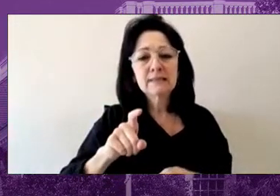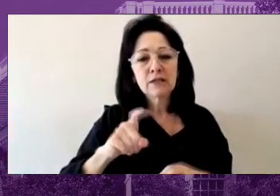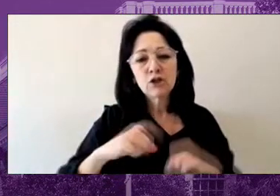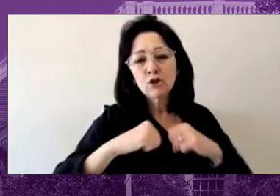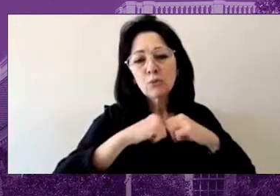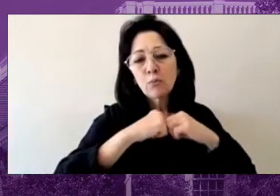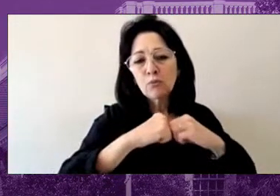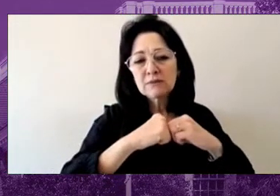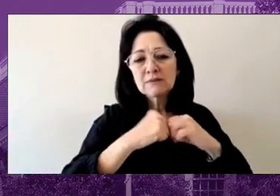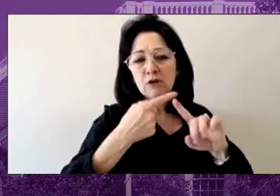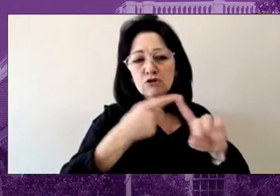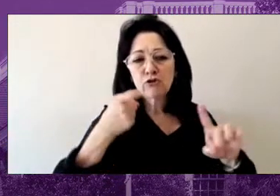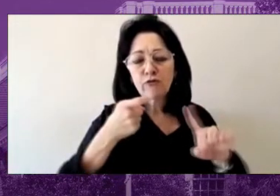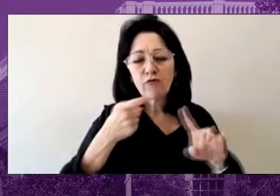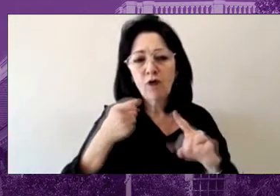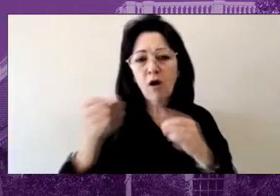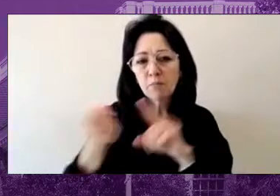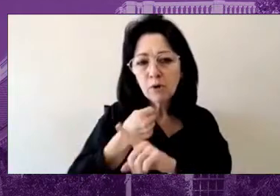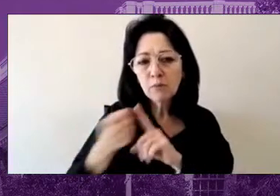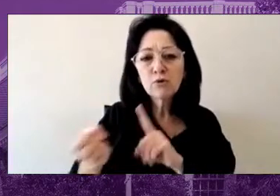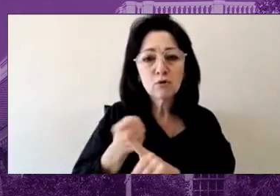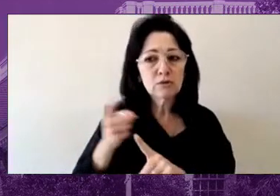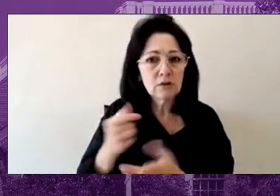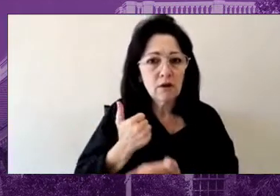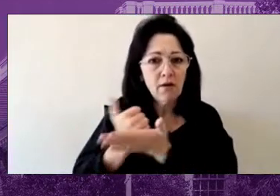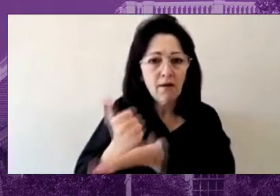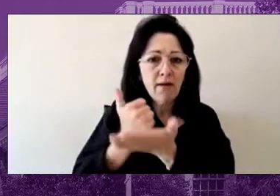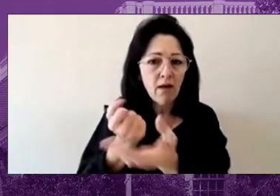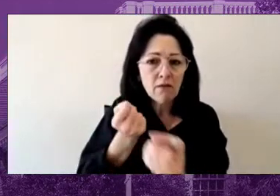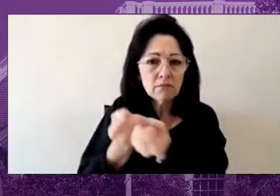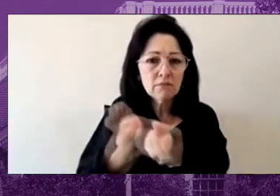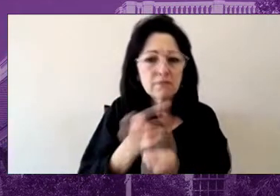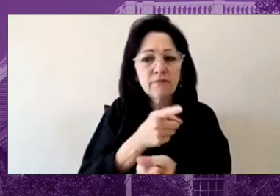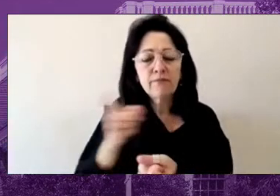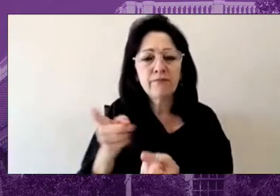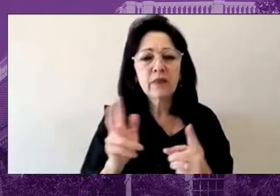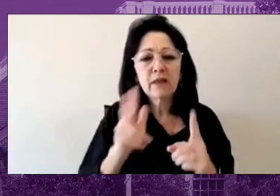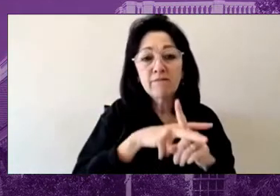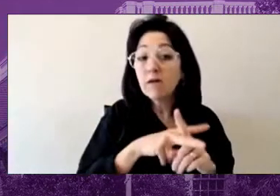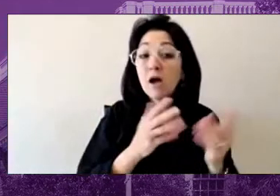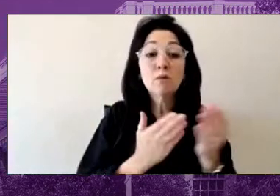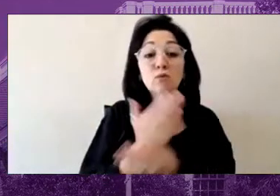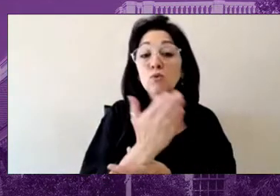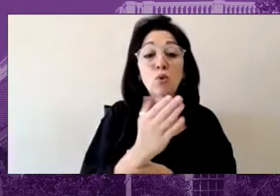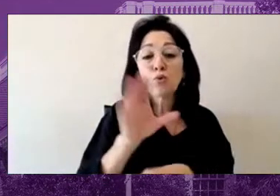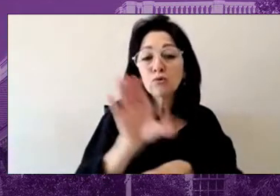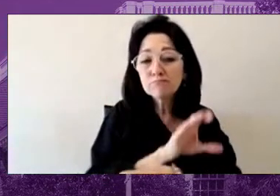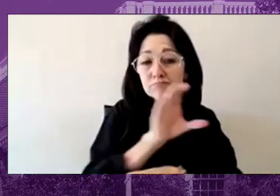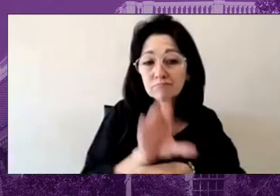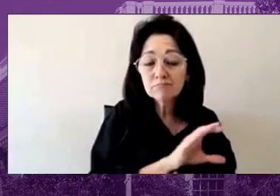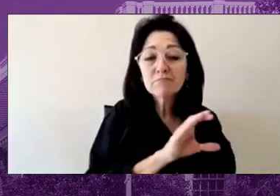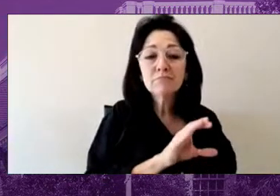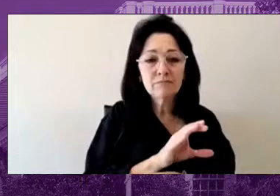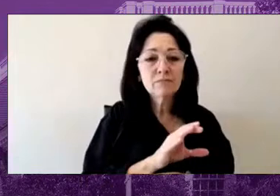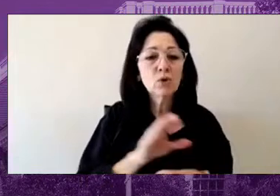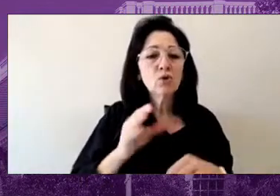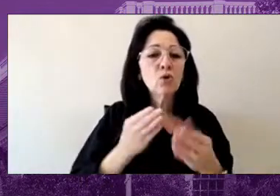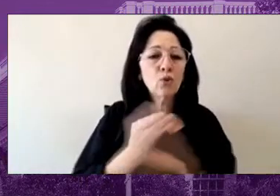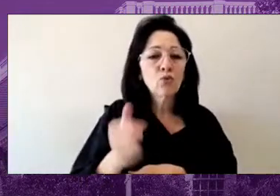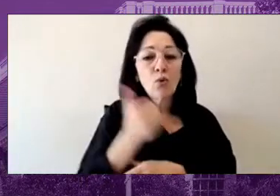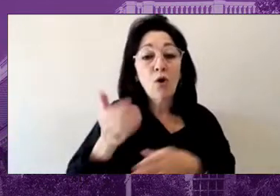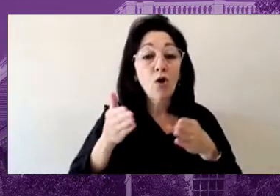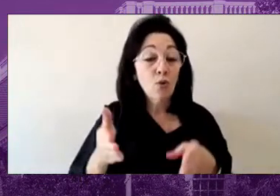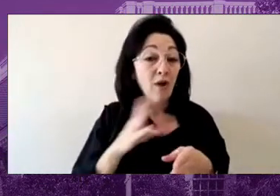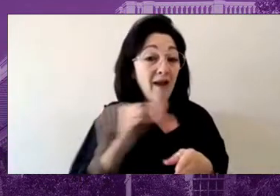to assist victims with filing PFA petitions electronically and appearing for hearings virtually.